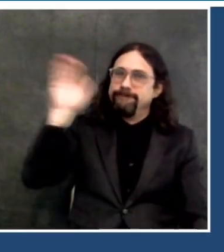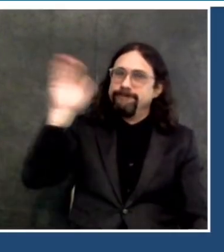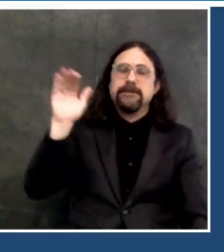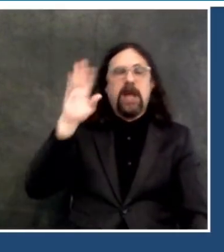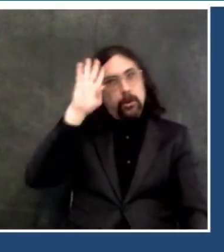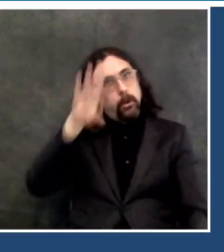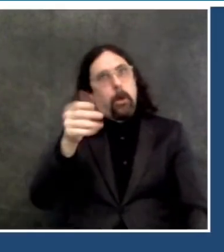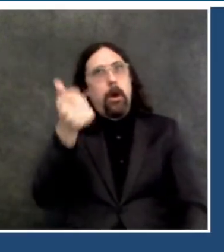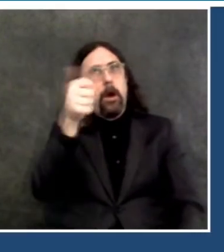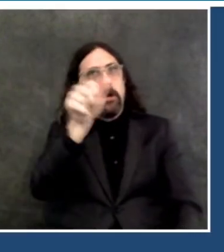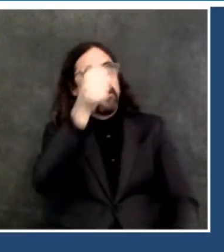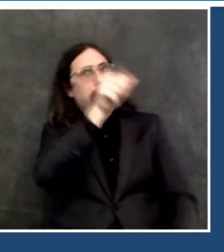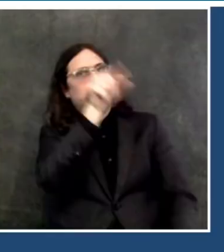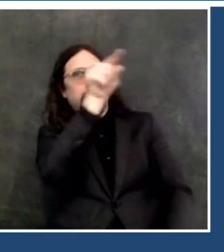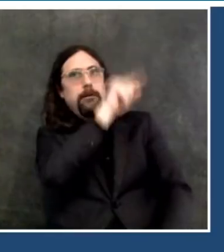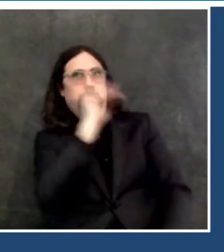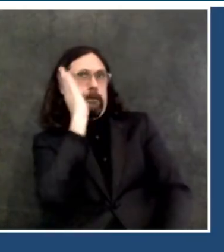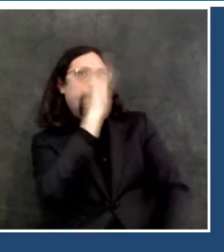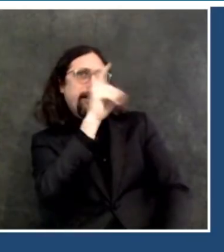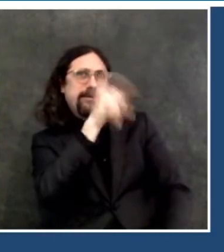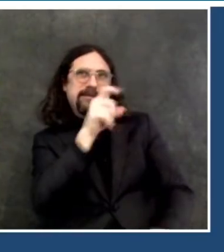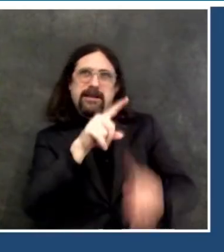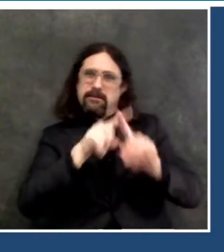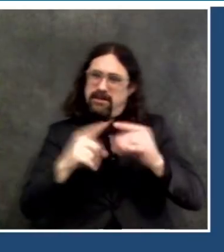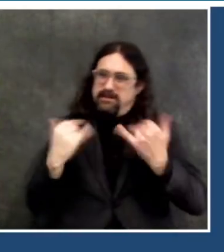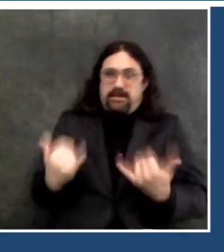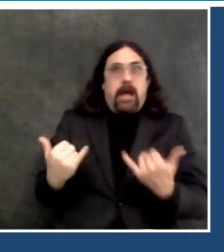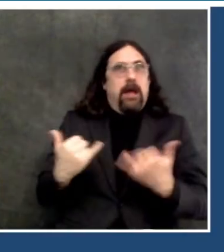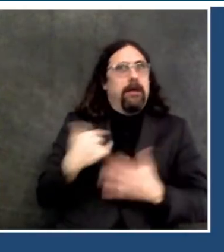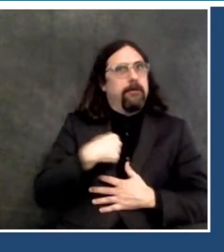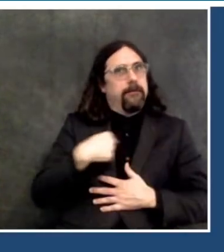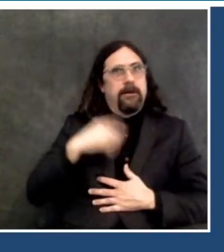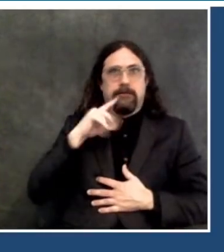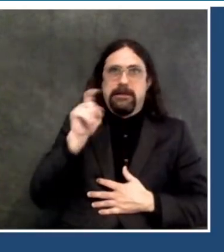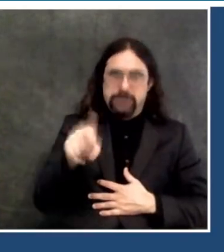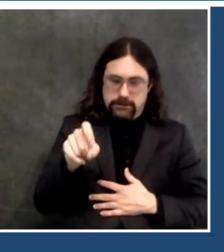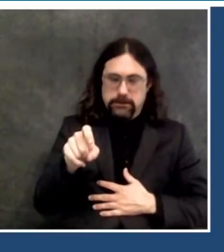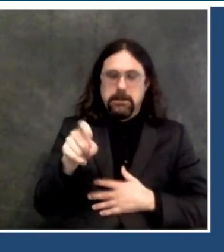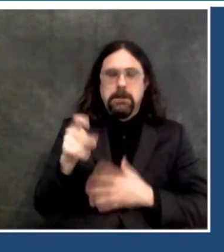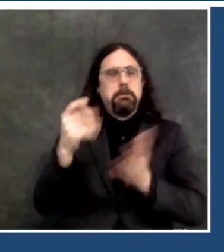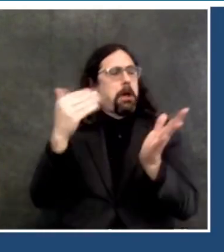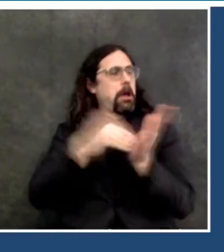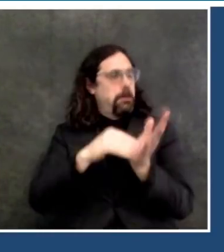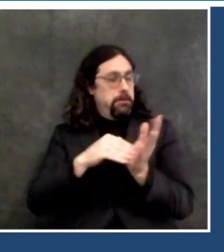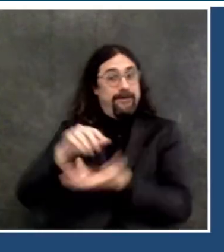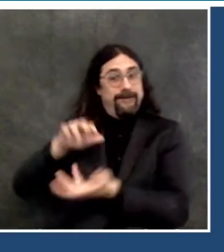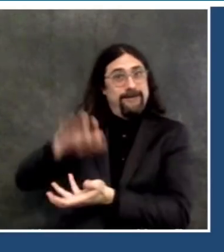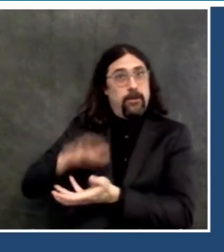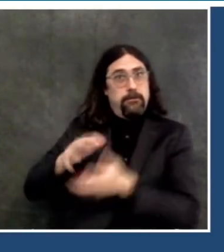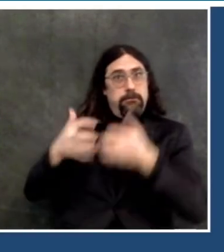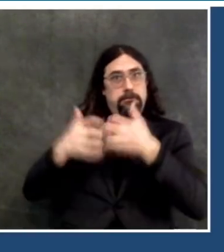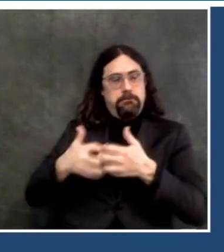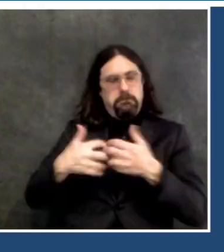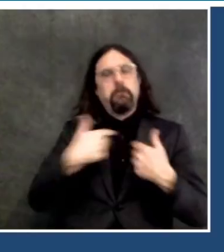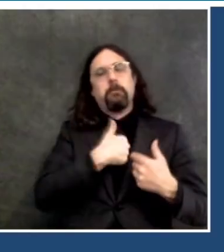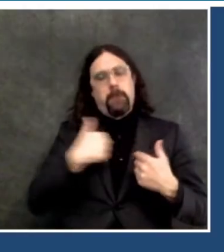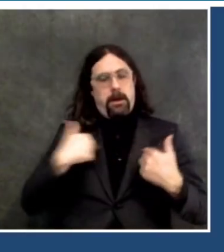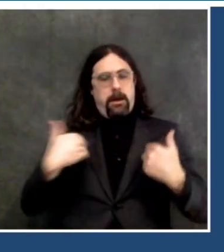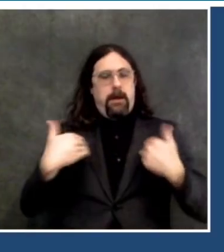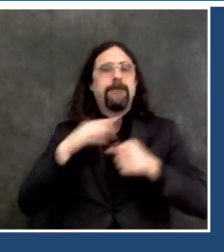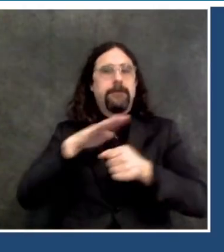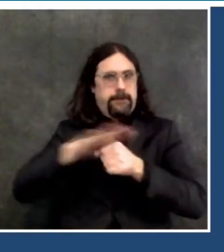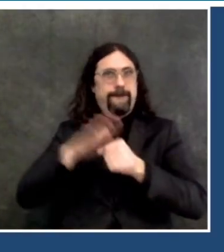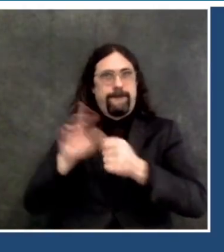around the city whose lives we must save, their simple need is not for us to talk about it, but to find